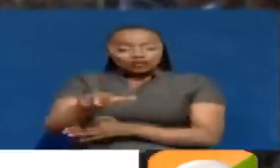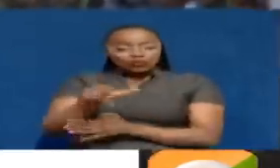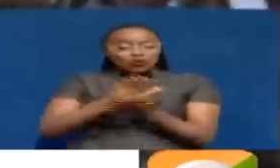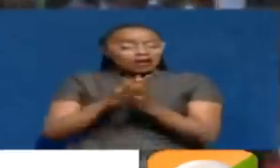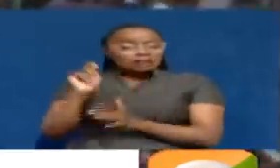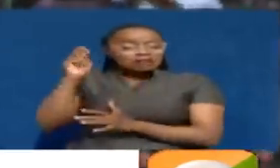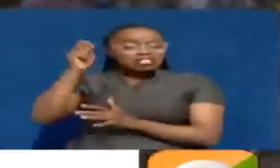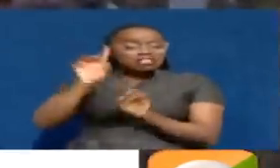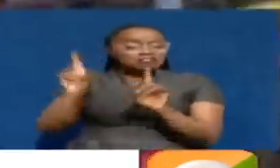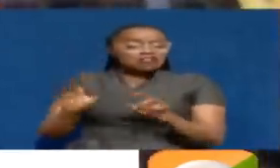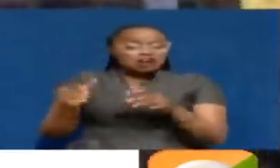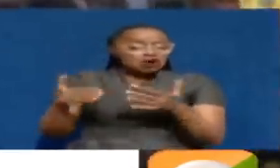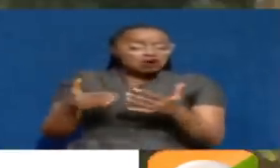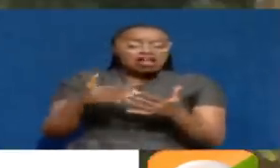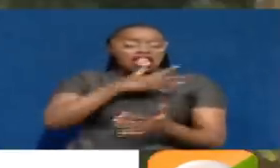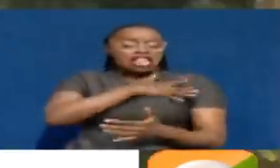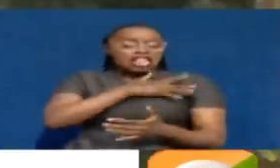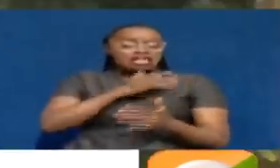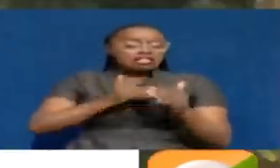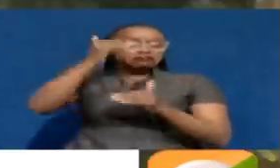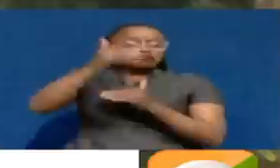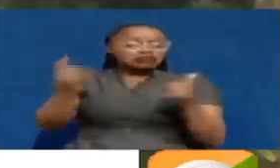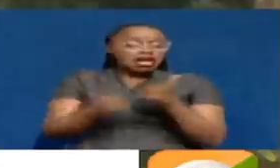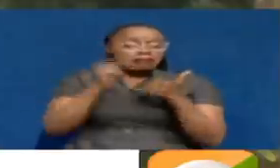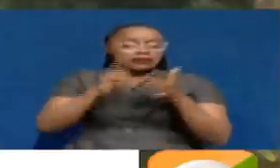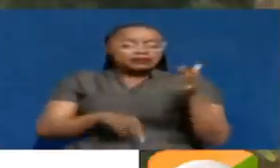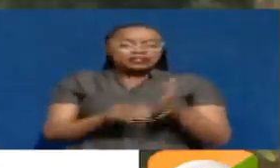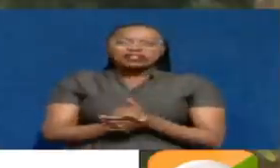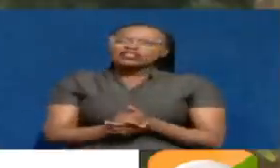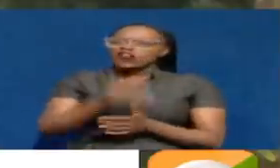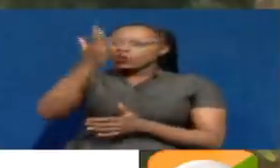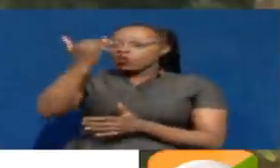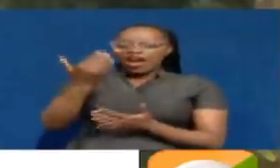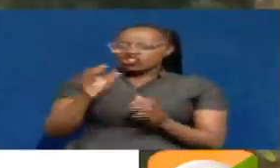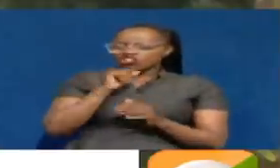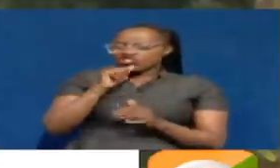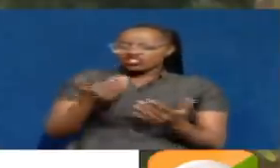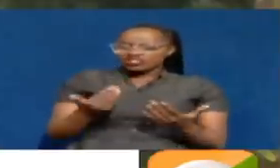candidates and fate of NASA as they wind up? Why not?